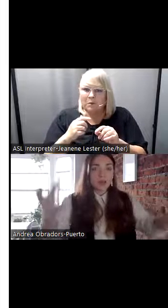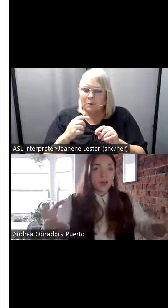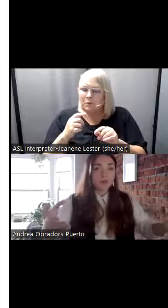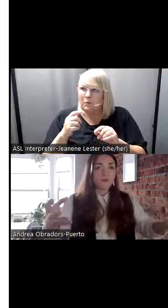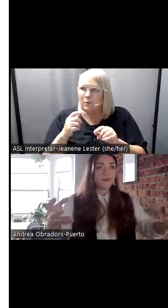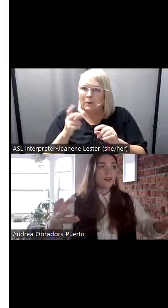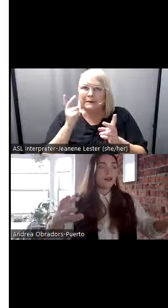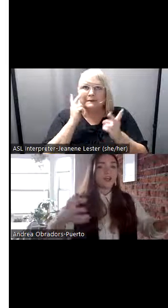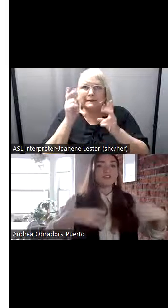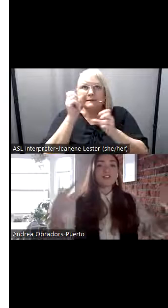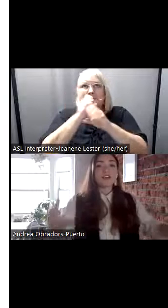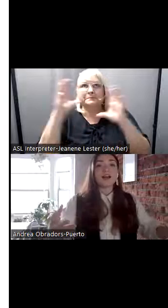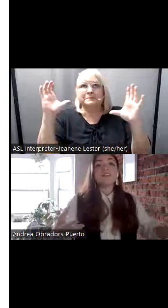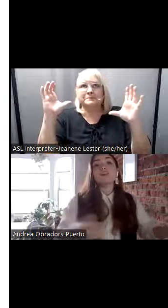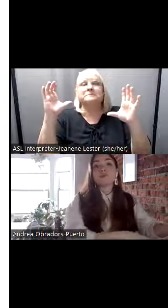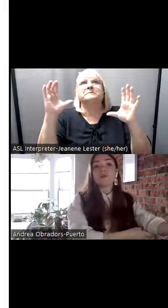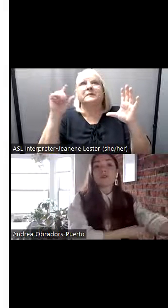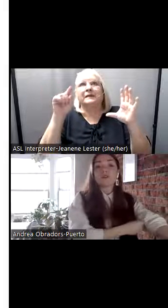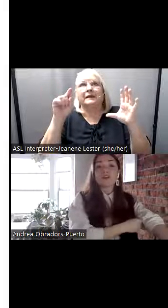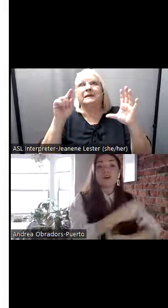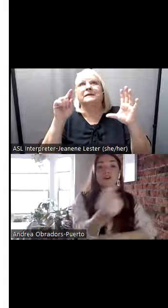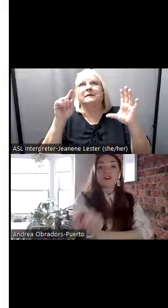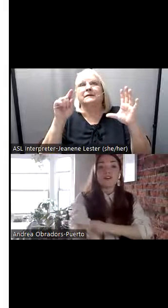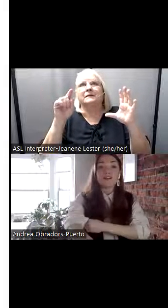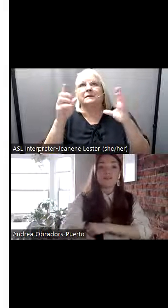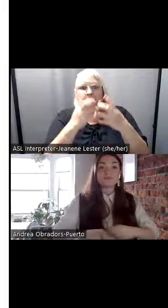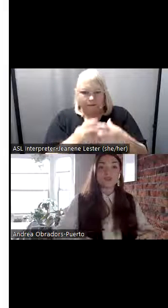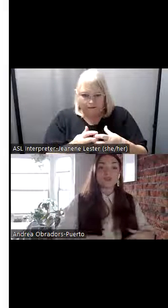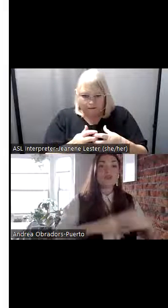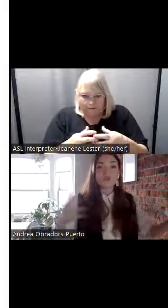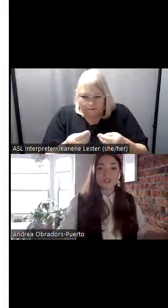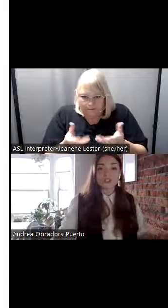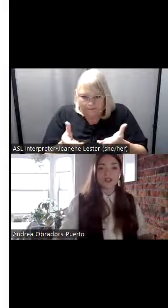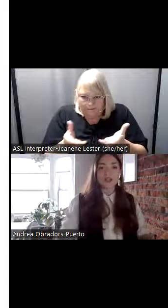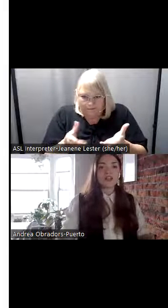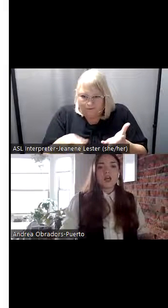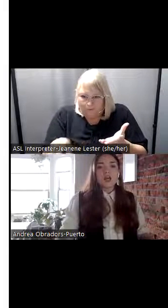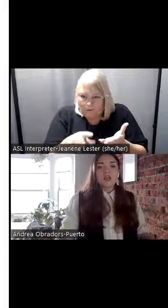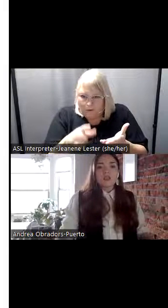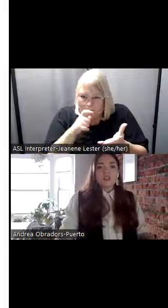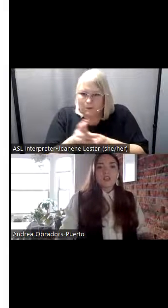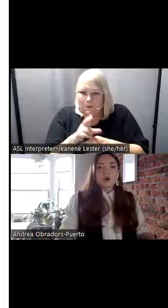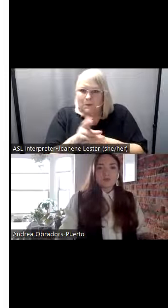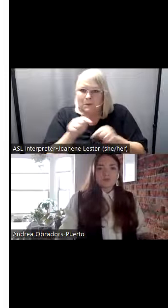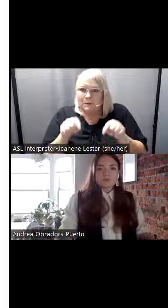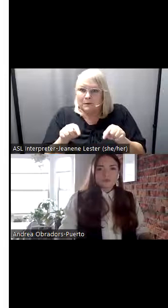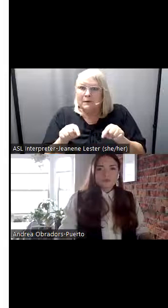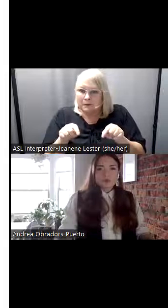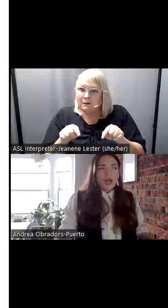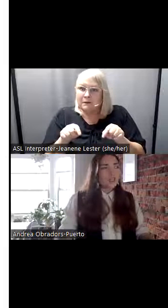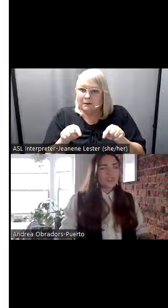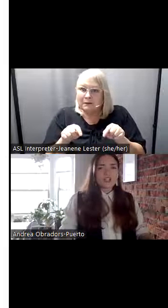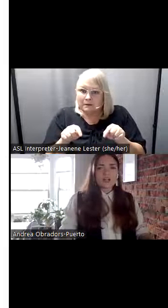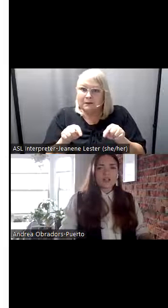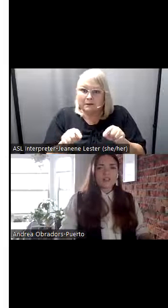to become a deliverable for our users, right? So